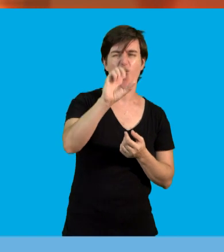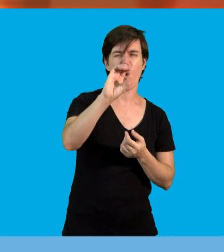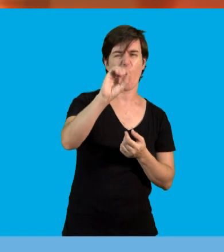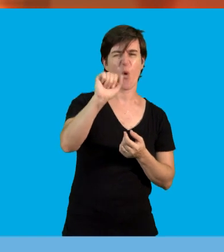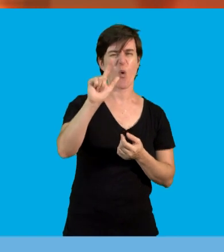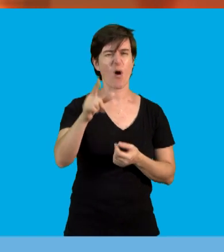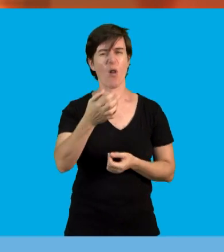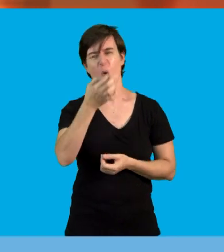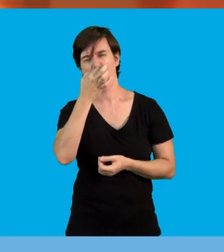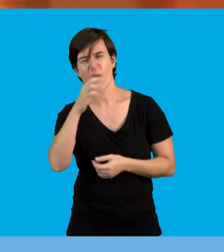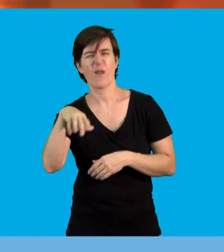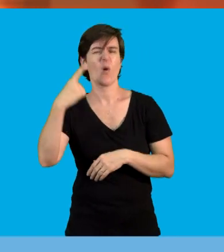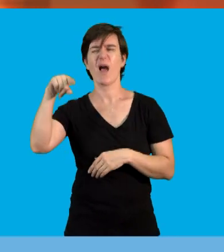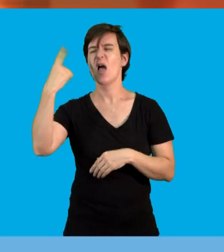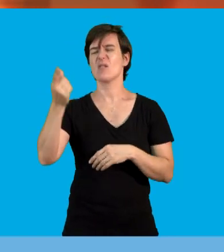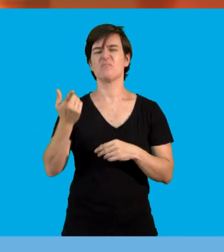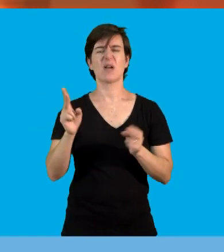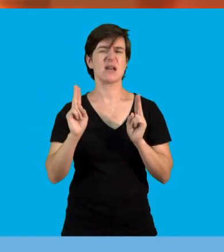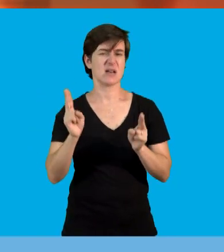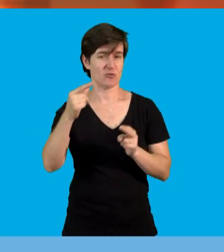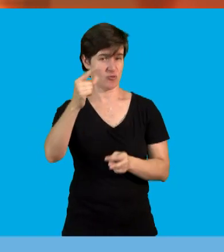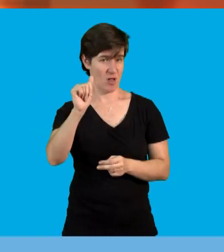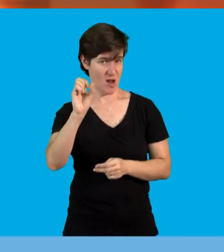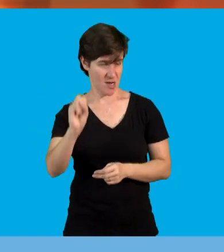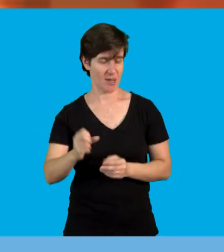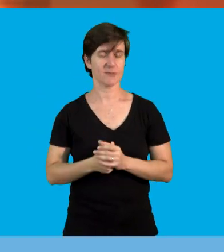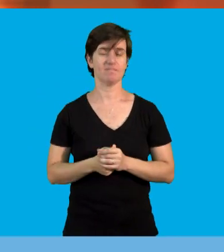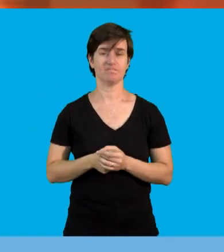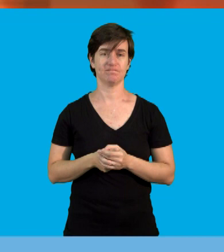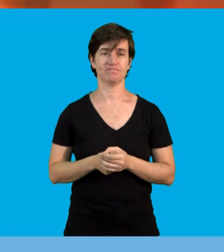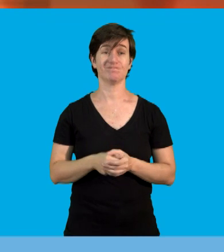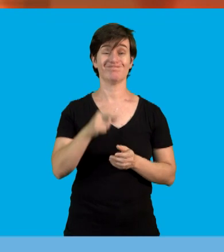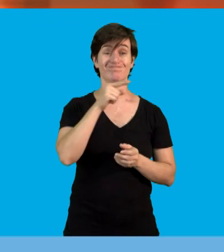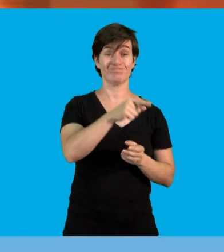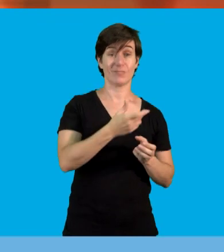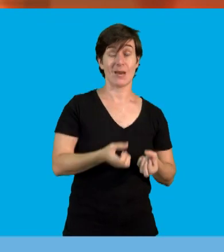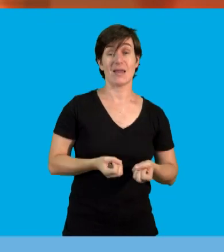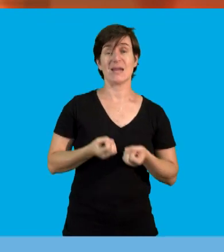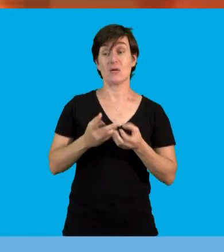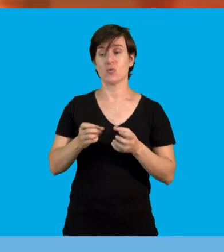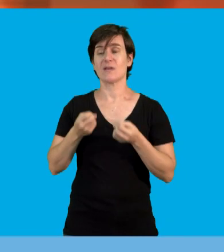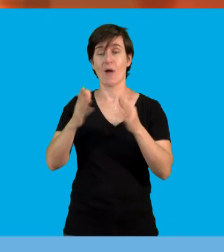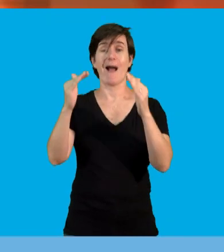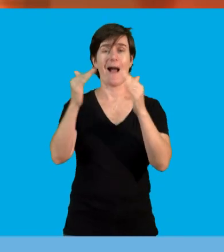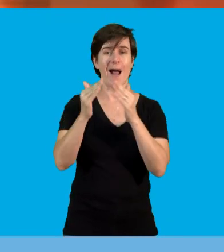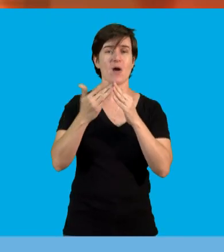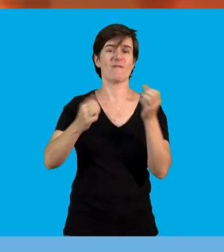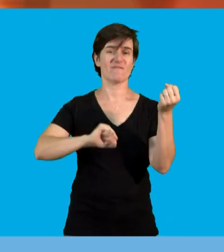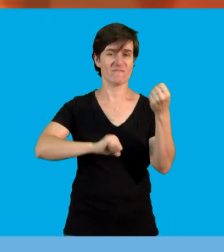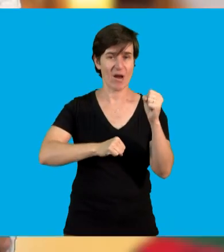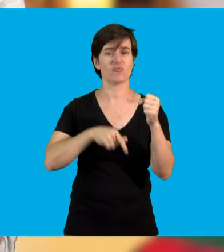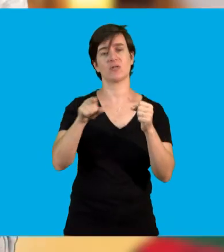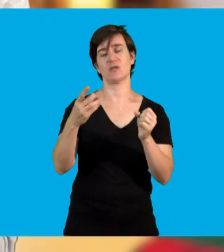oil, and other natural gas, and also the natural gas. These are used to supply houses and factories with